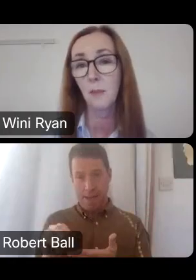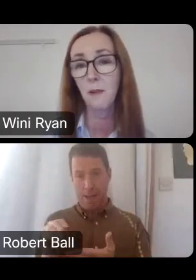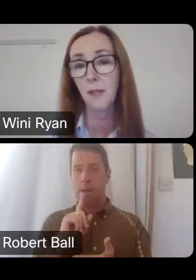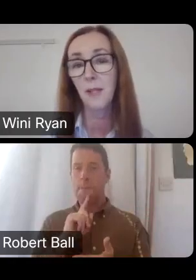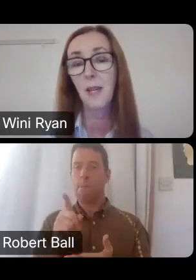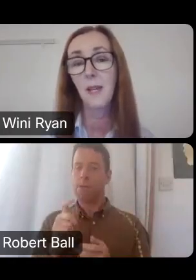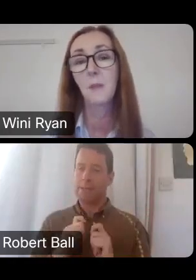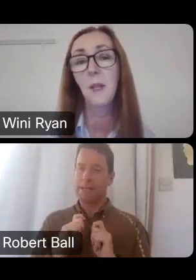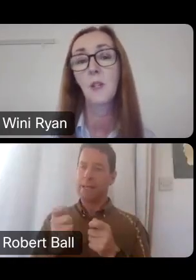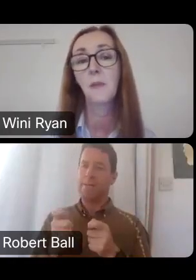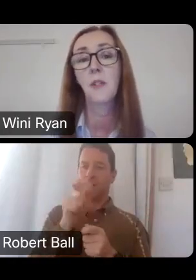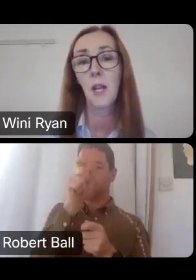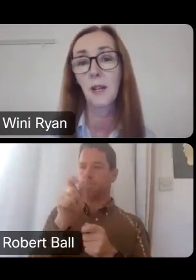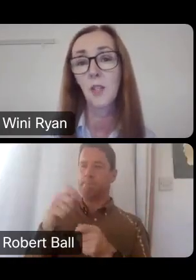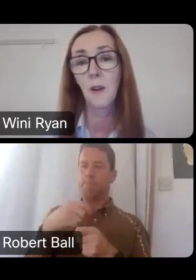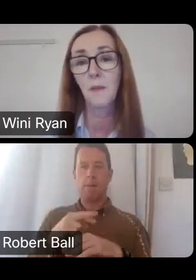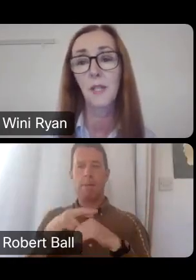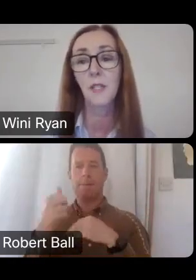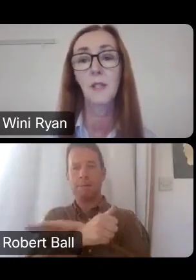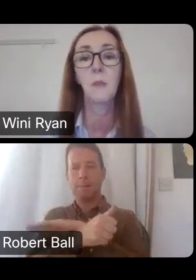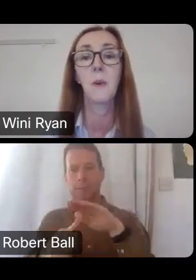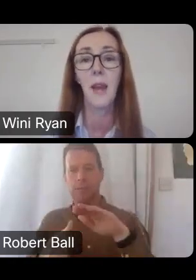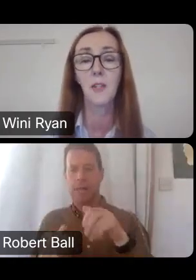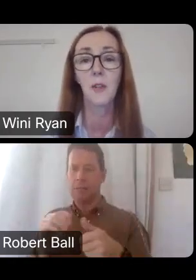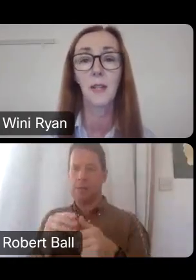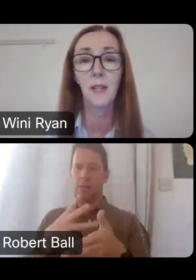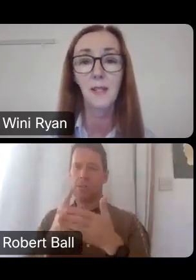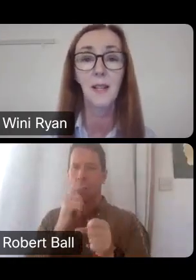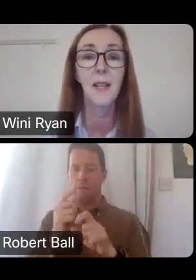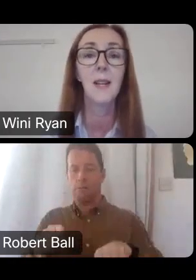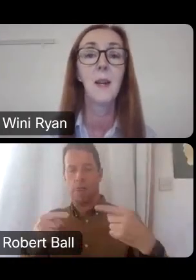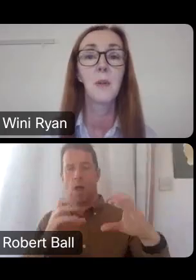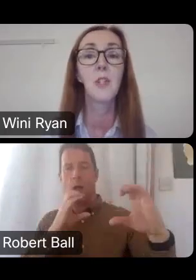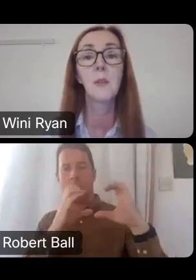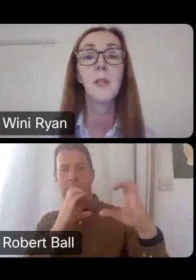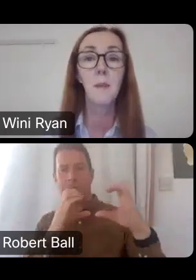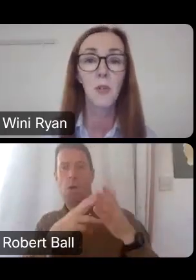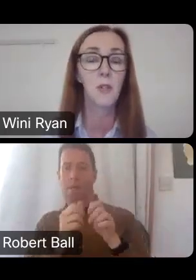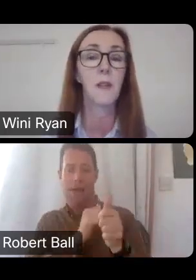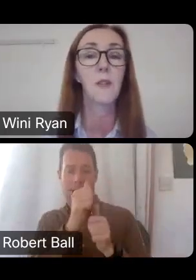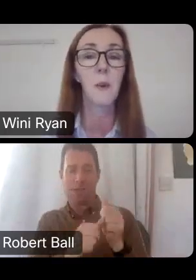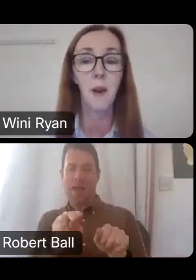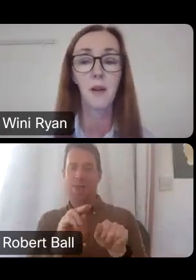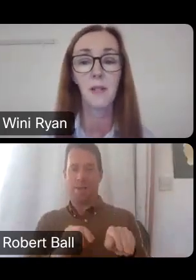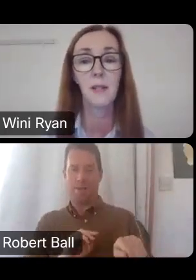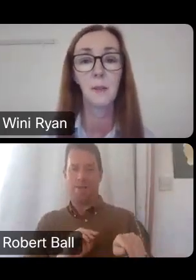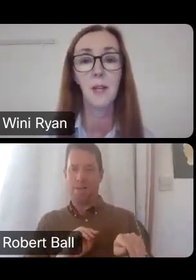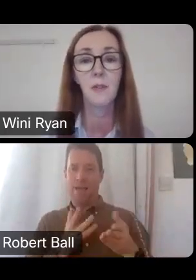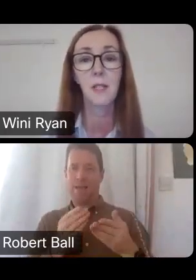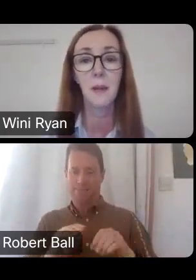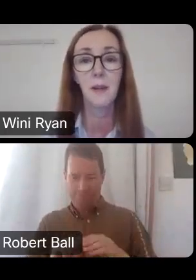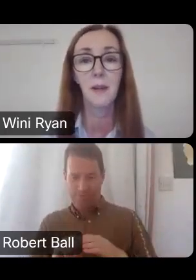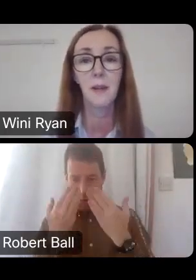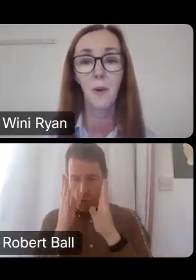better experience, especially for the challenging conversations where the actor can easily produce the emotion that's required, and it's a